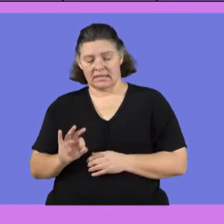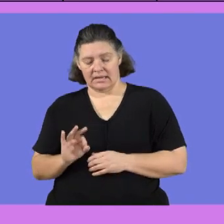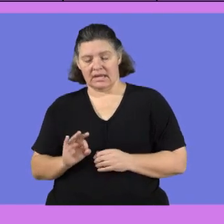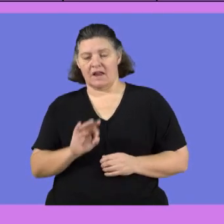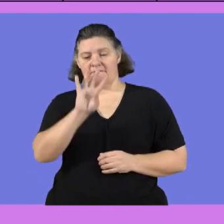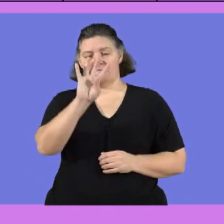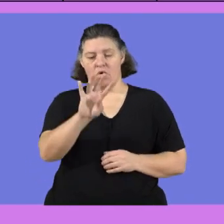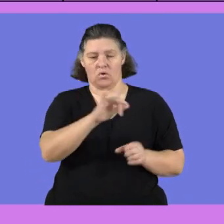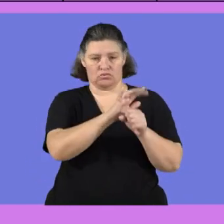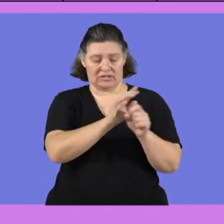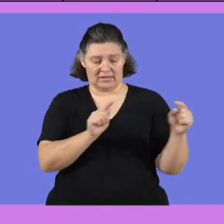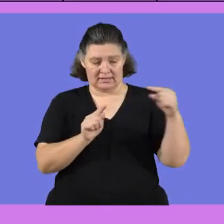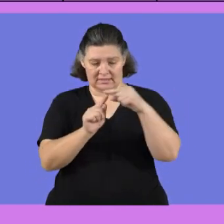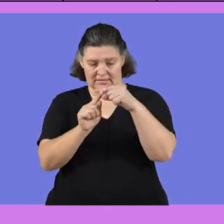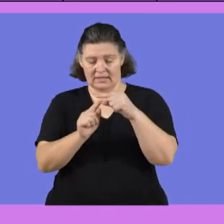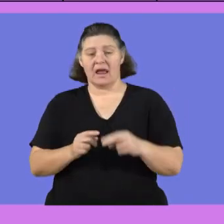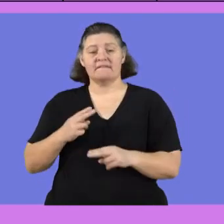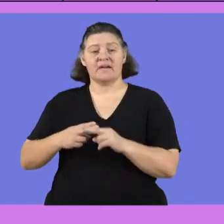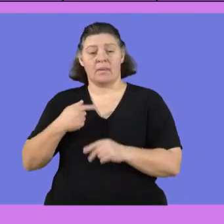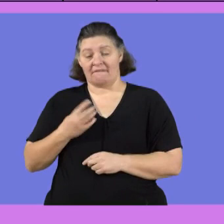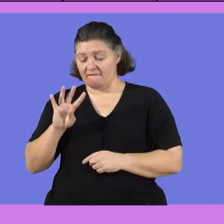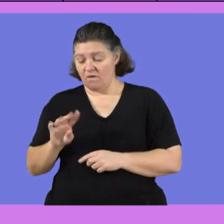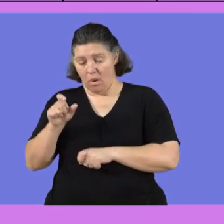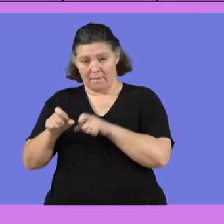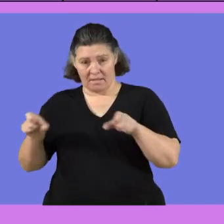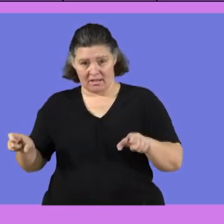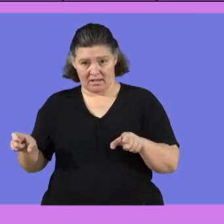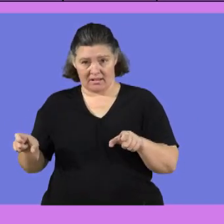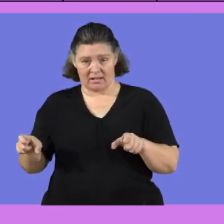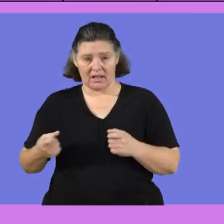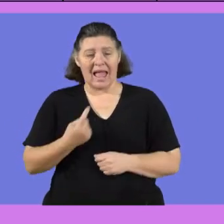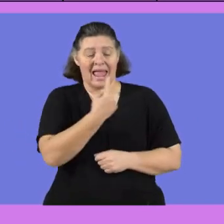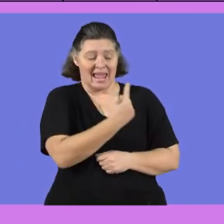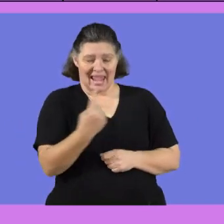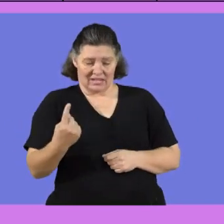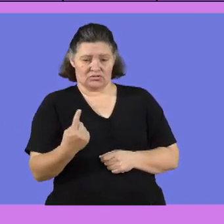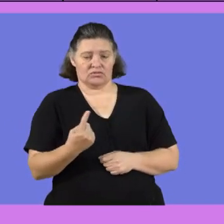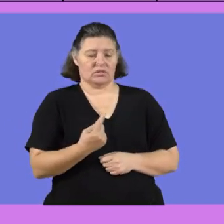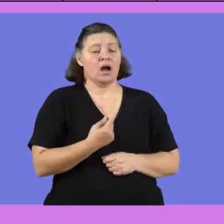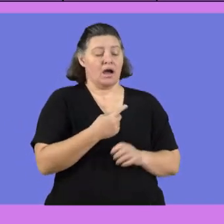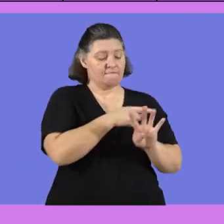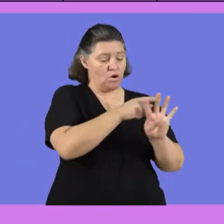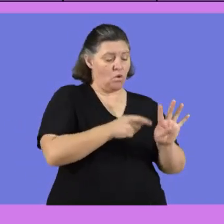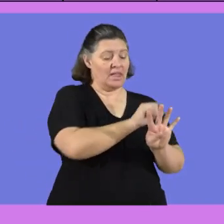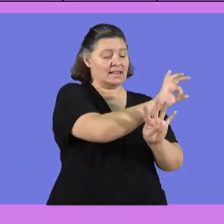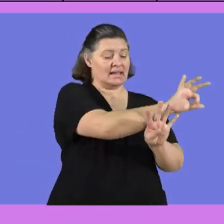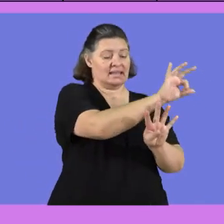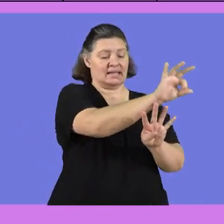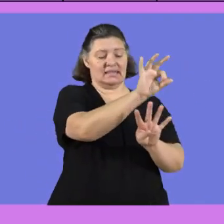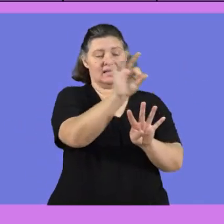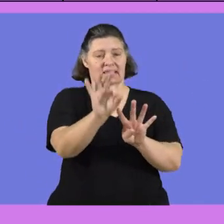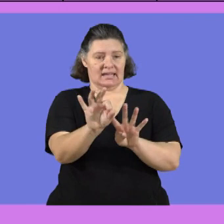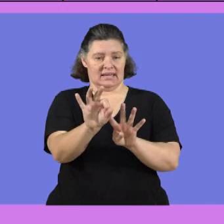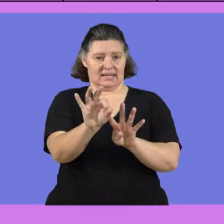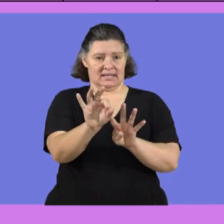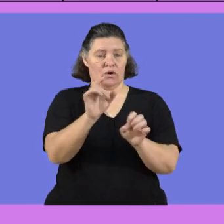we have 3 and 4. And finally, if you have 4, this is 4, the number of people,